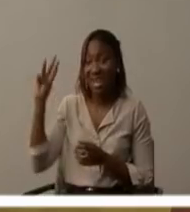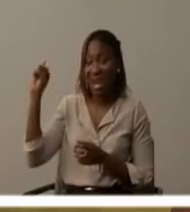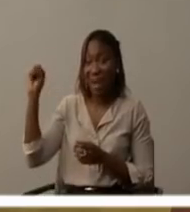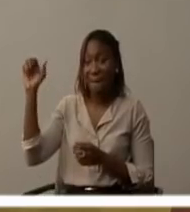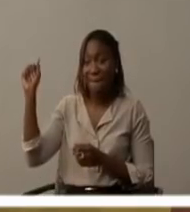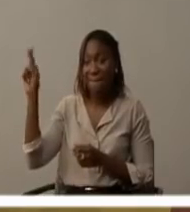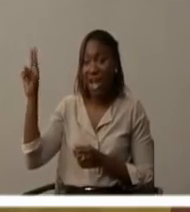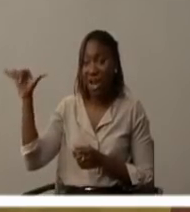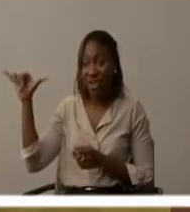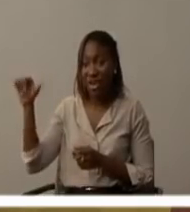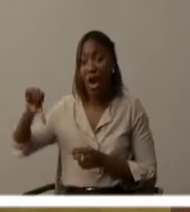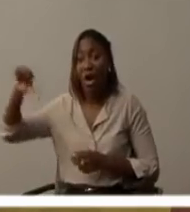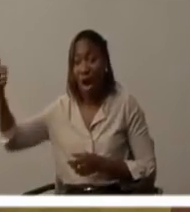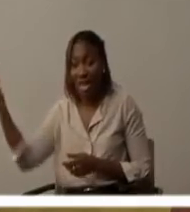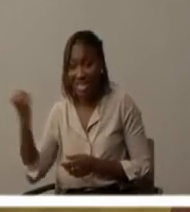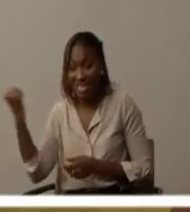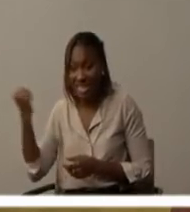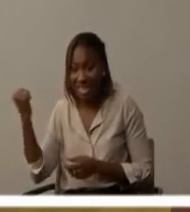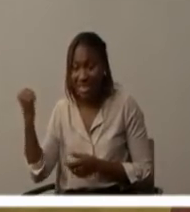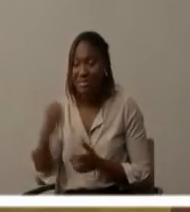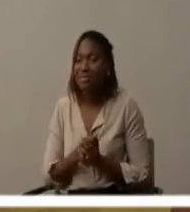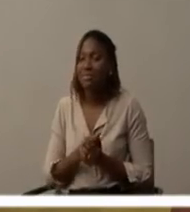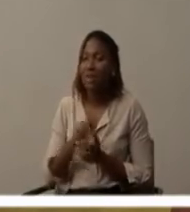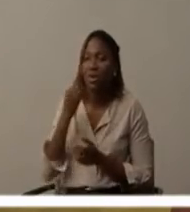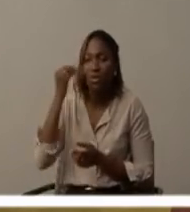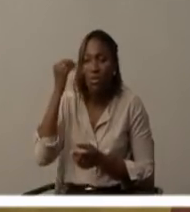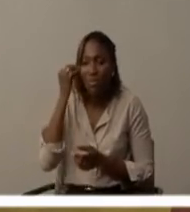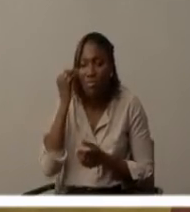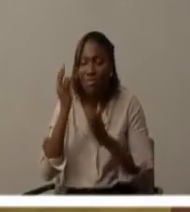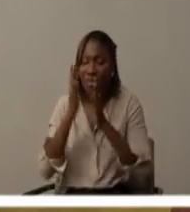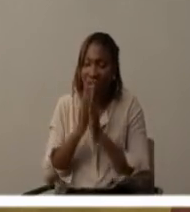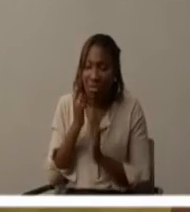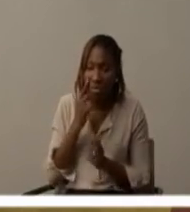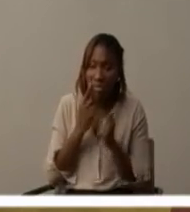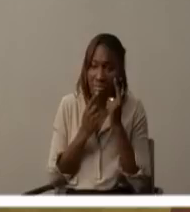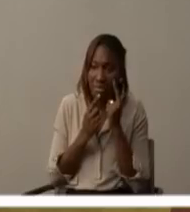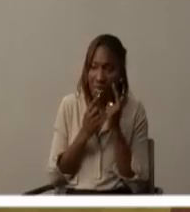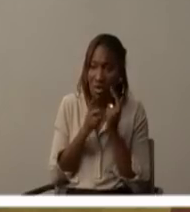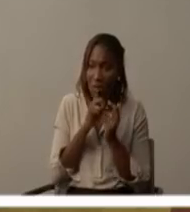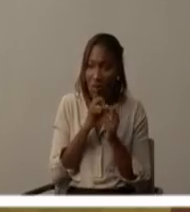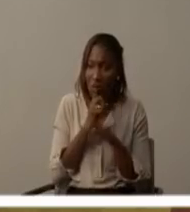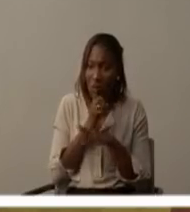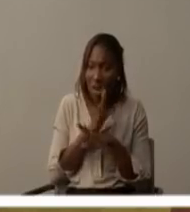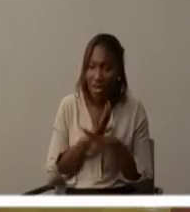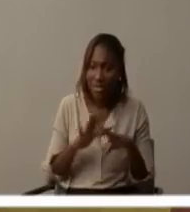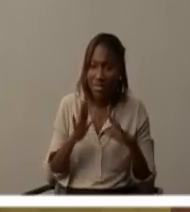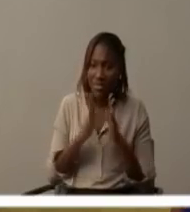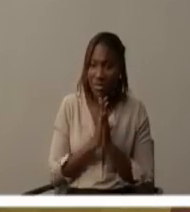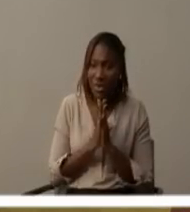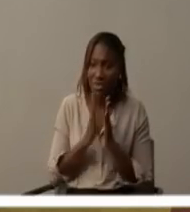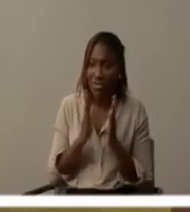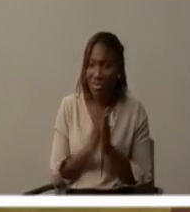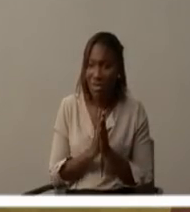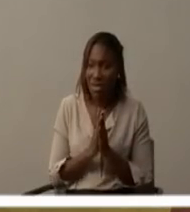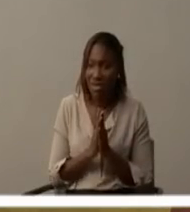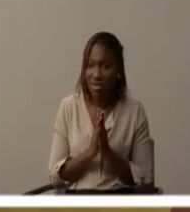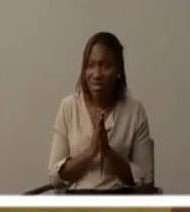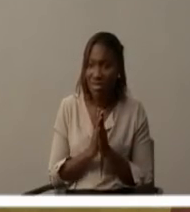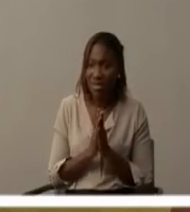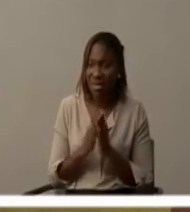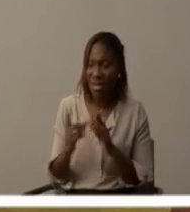contemplative, total reversal of roles. And she's there quiet in the room praying, everyone surrounding her